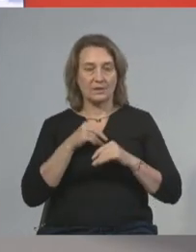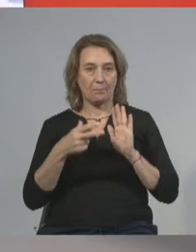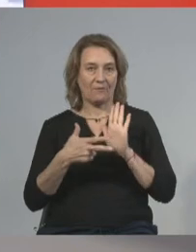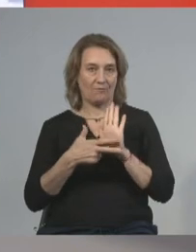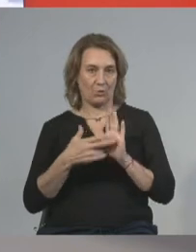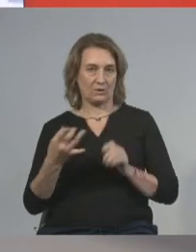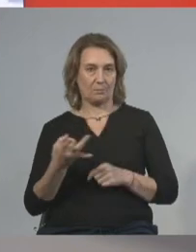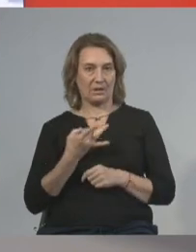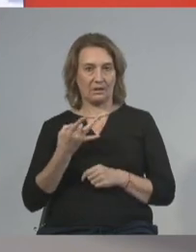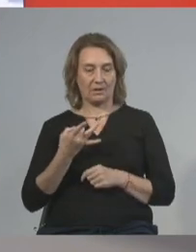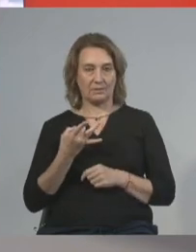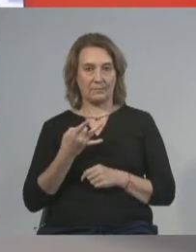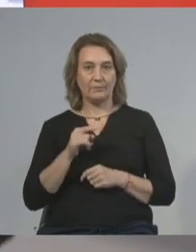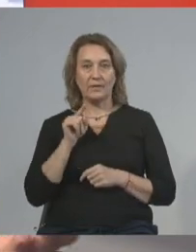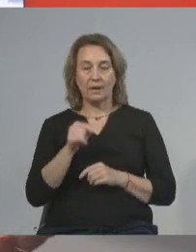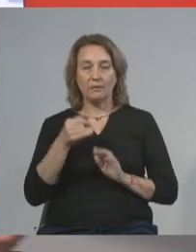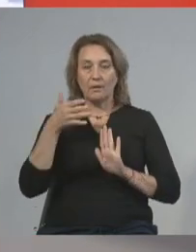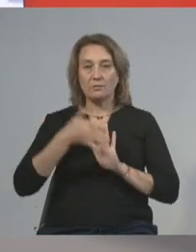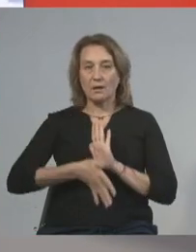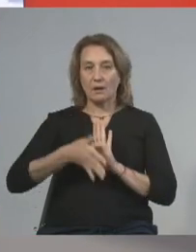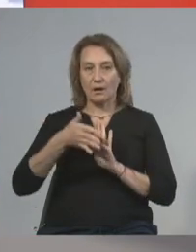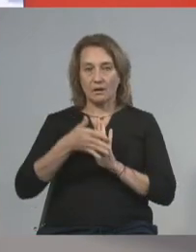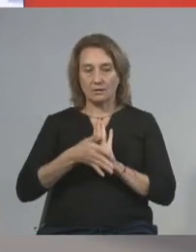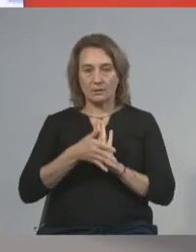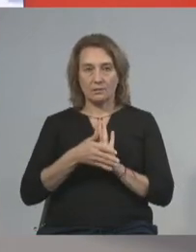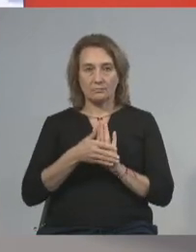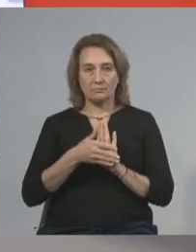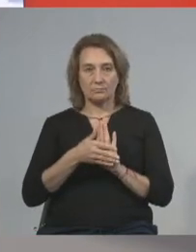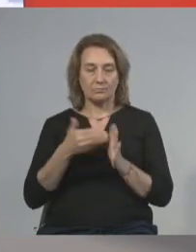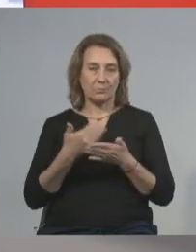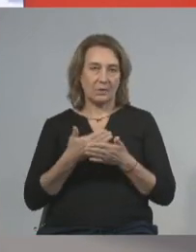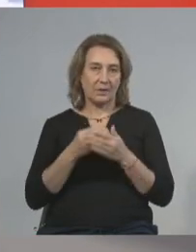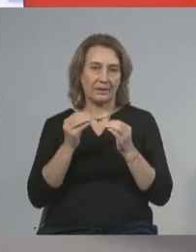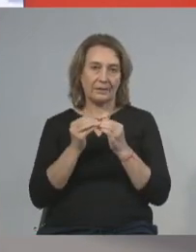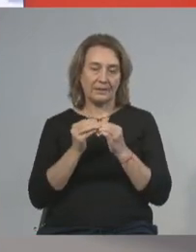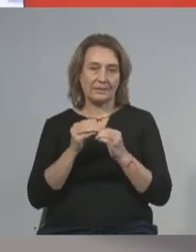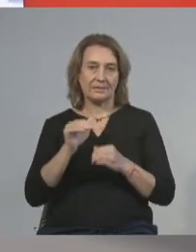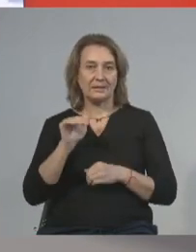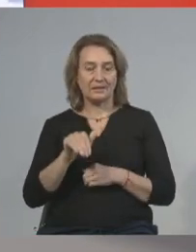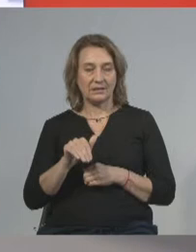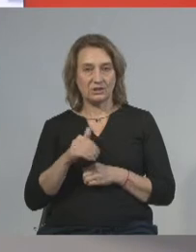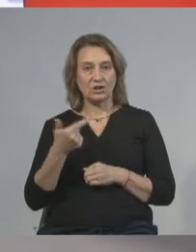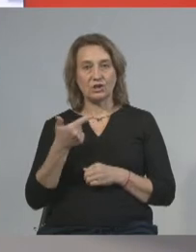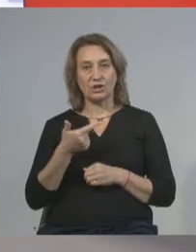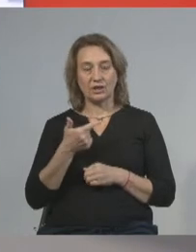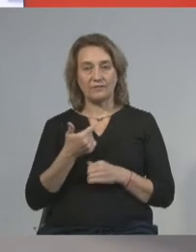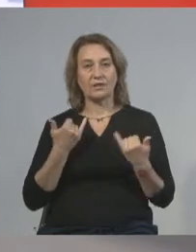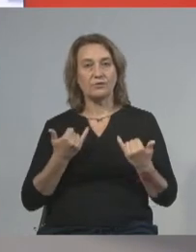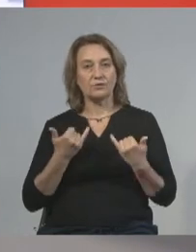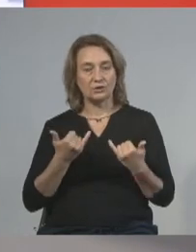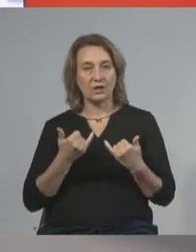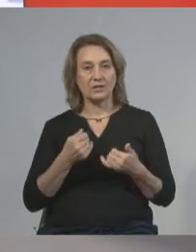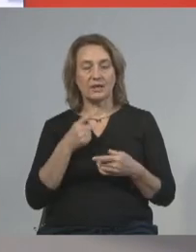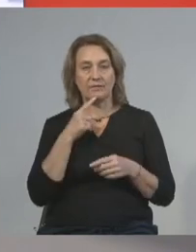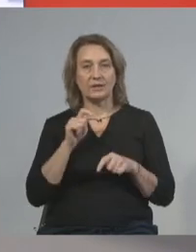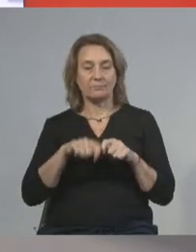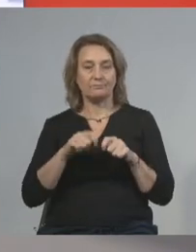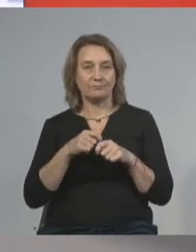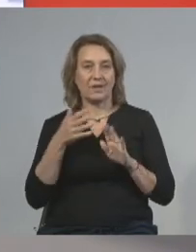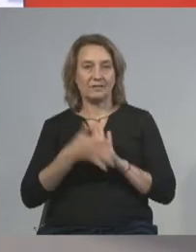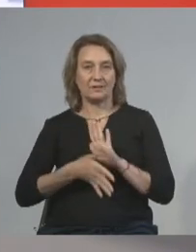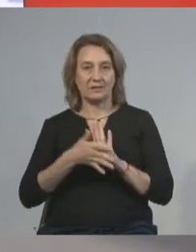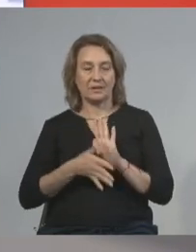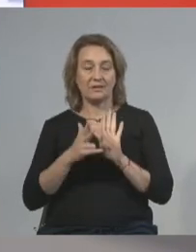their revenues almost in eight times for example before that they spent ten thousand greeners and now they spend